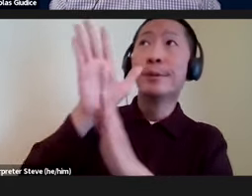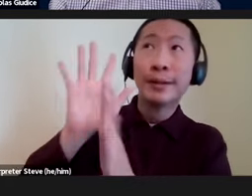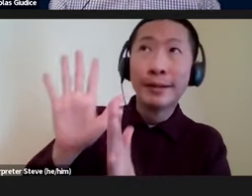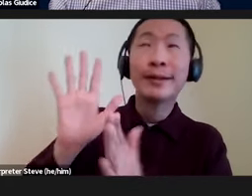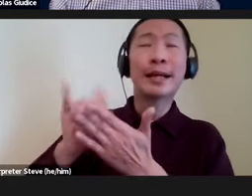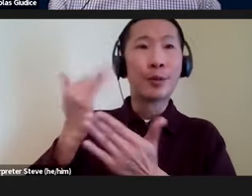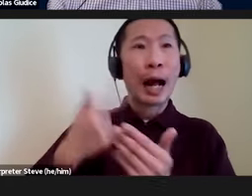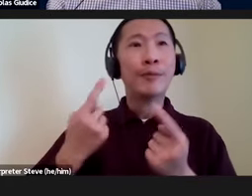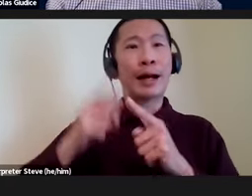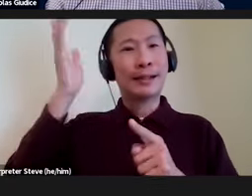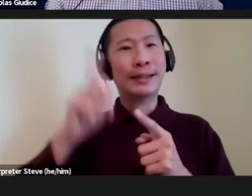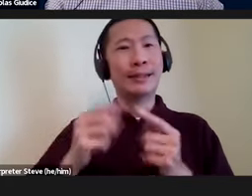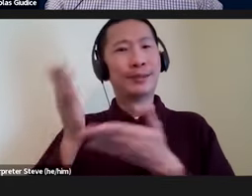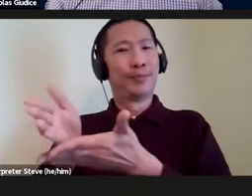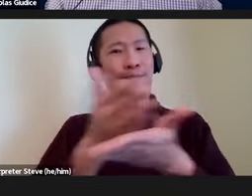type of talk and get the word out.